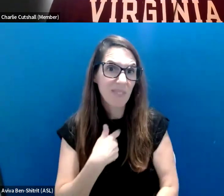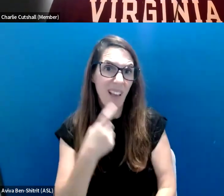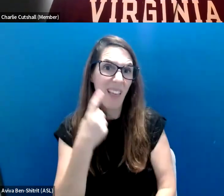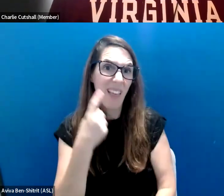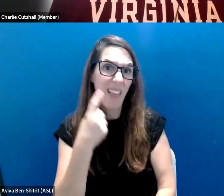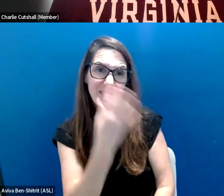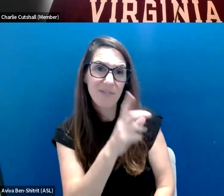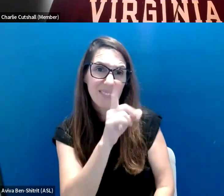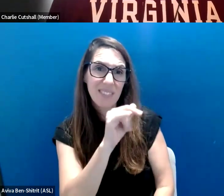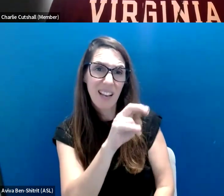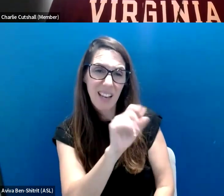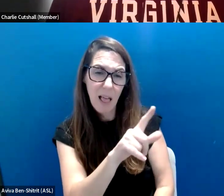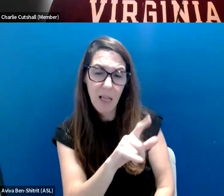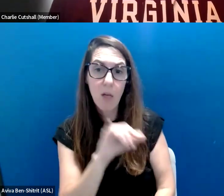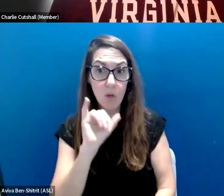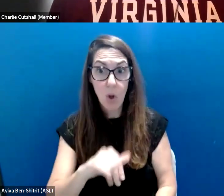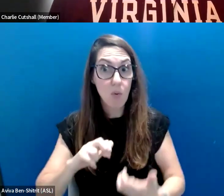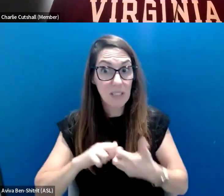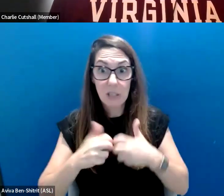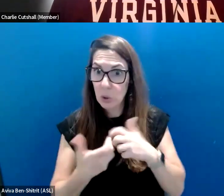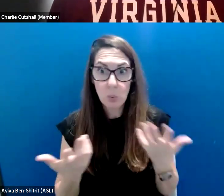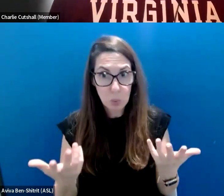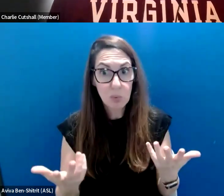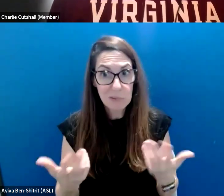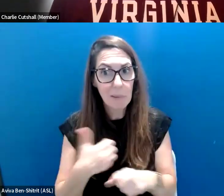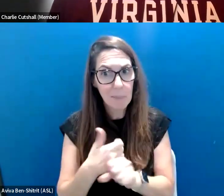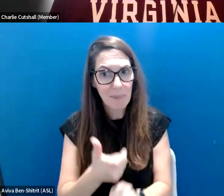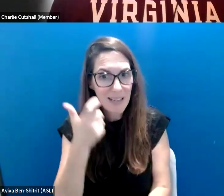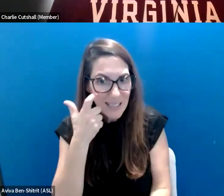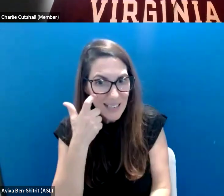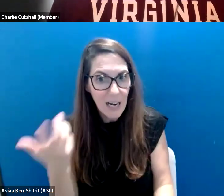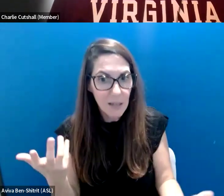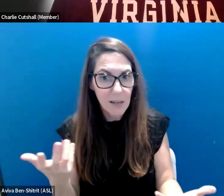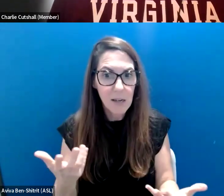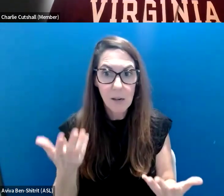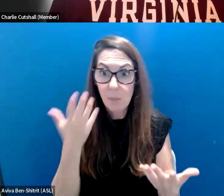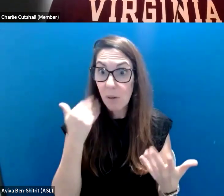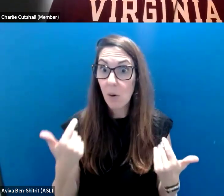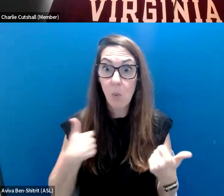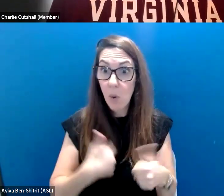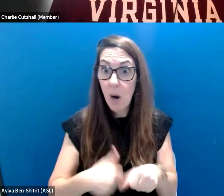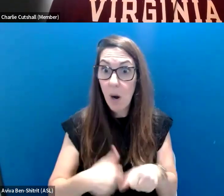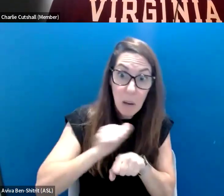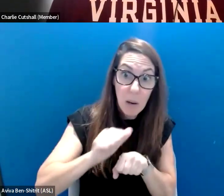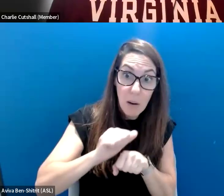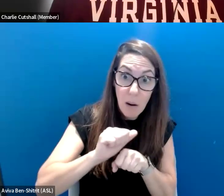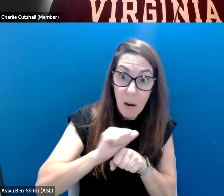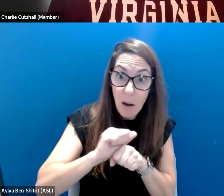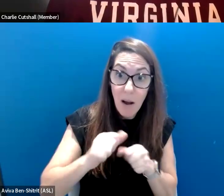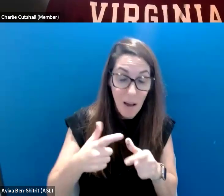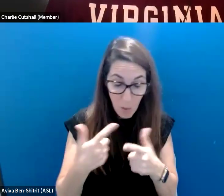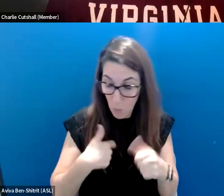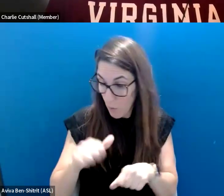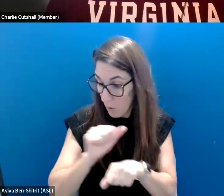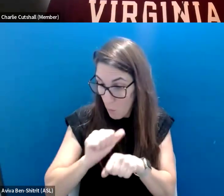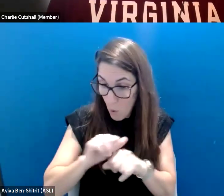the issues that you're raising are quite valid, right? We could go down some rabbit holes here just to find out that we are pulling together,